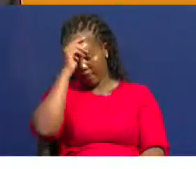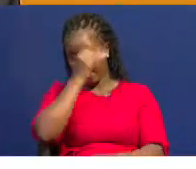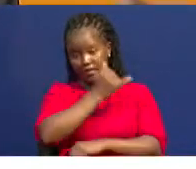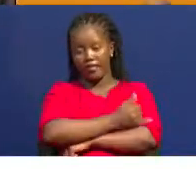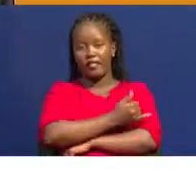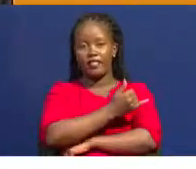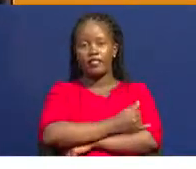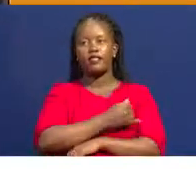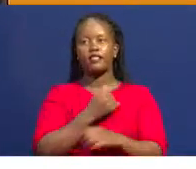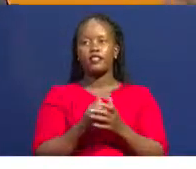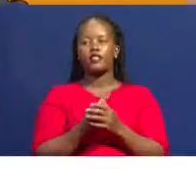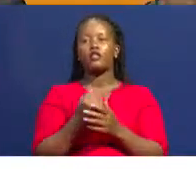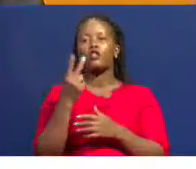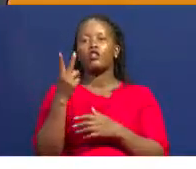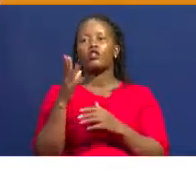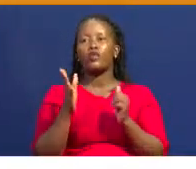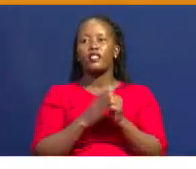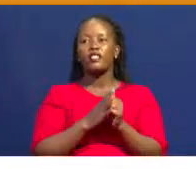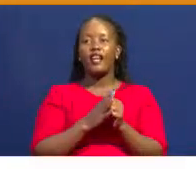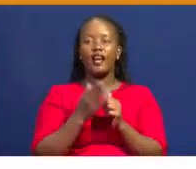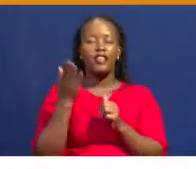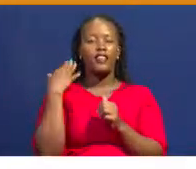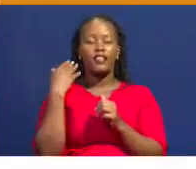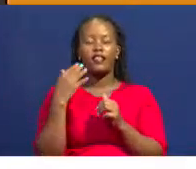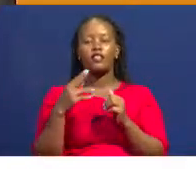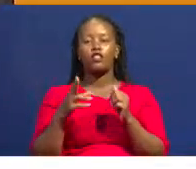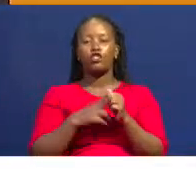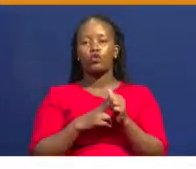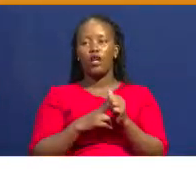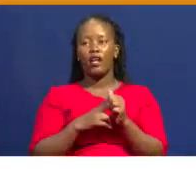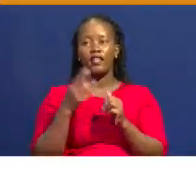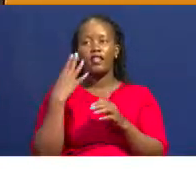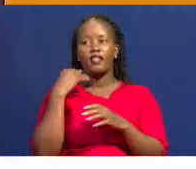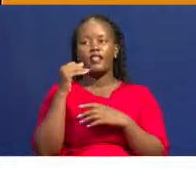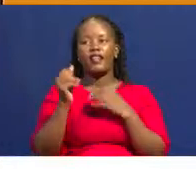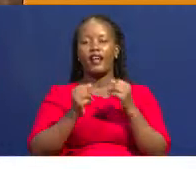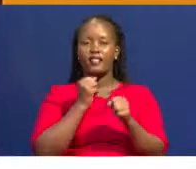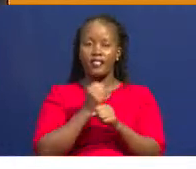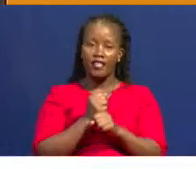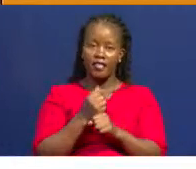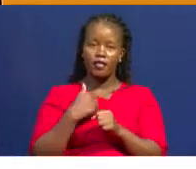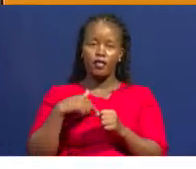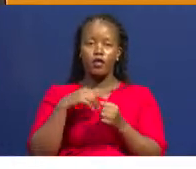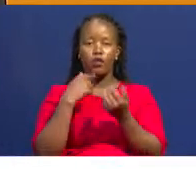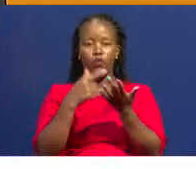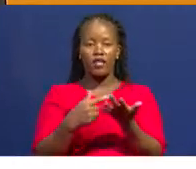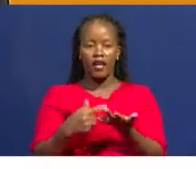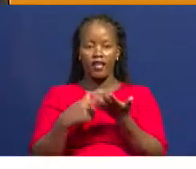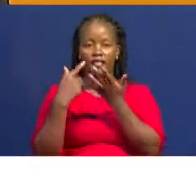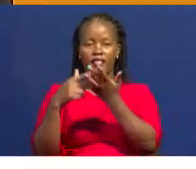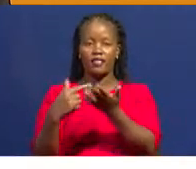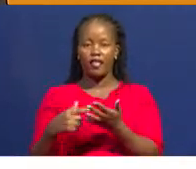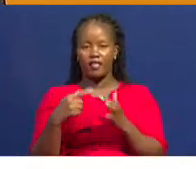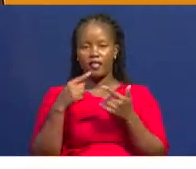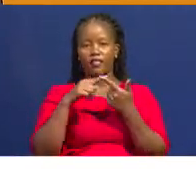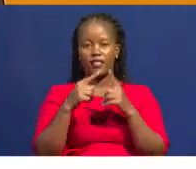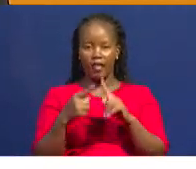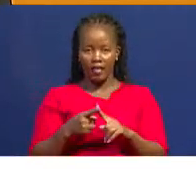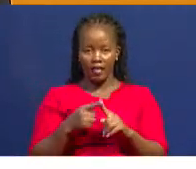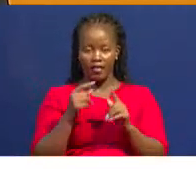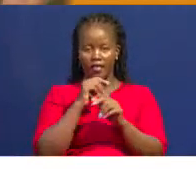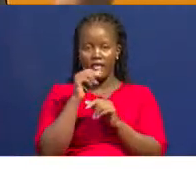remember on 29th of July last year, we were with them at Eka Hotel, discussing standards on telematics,